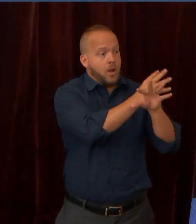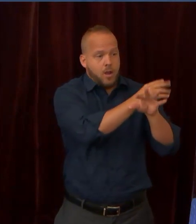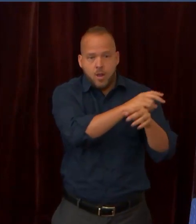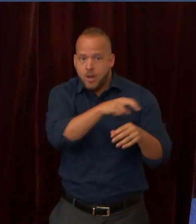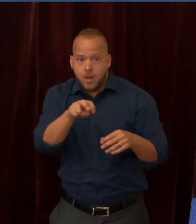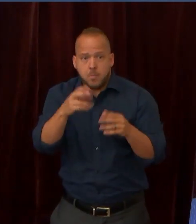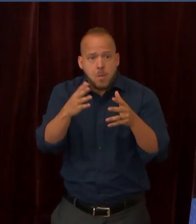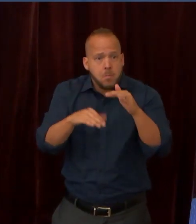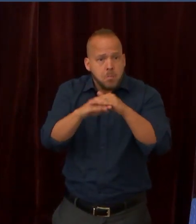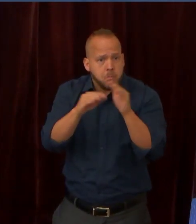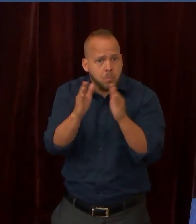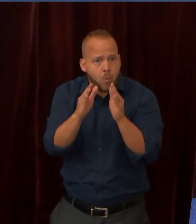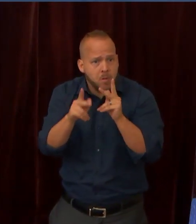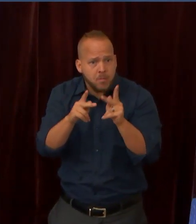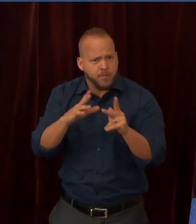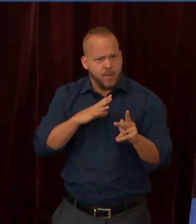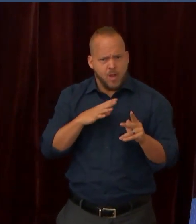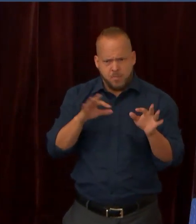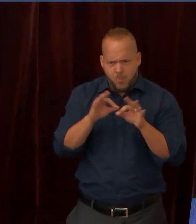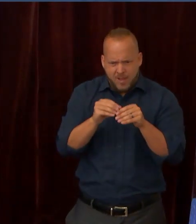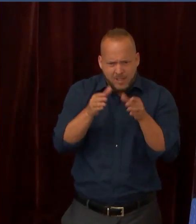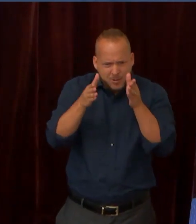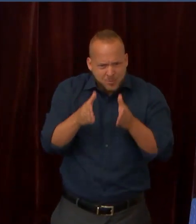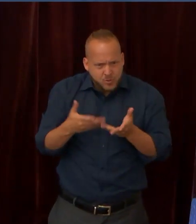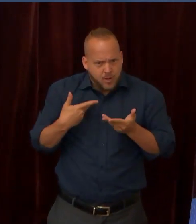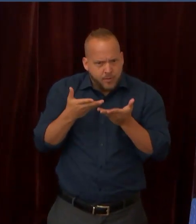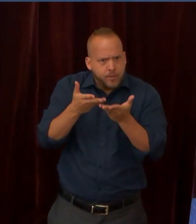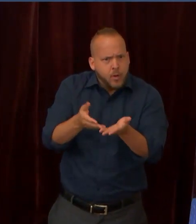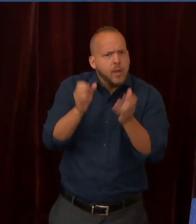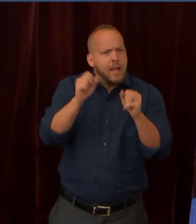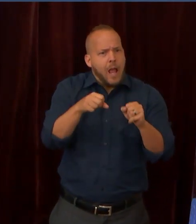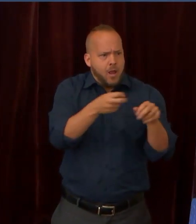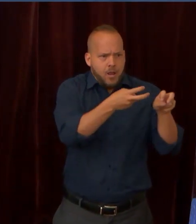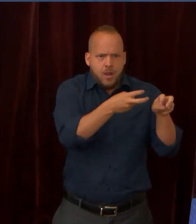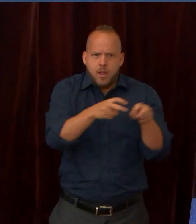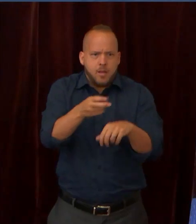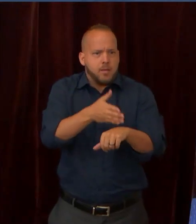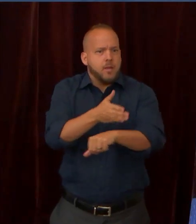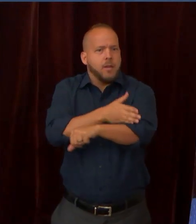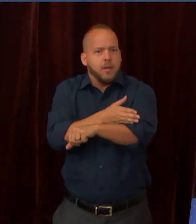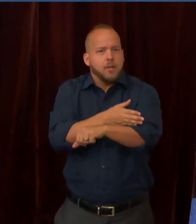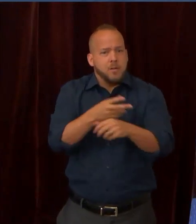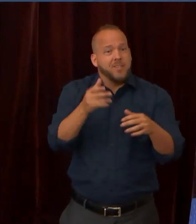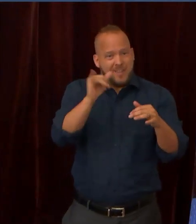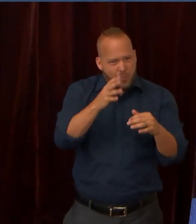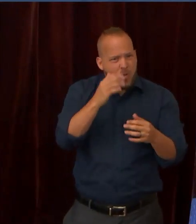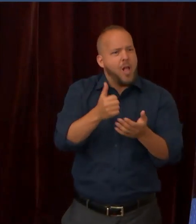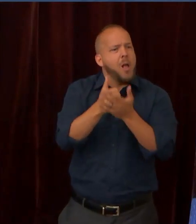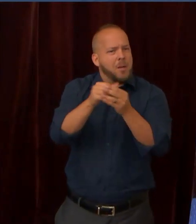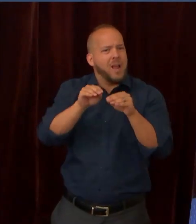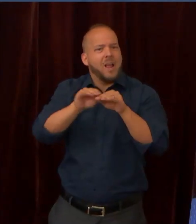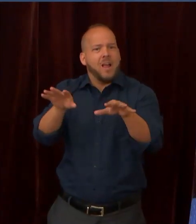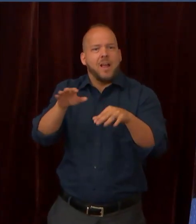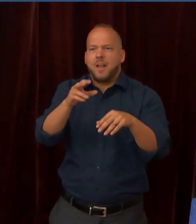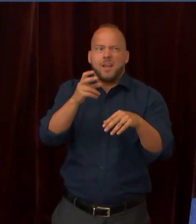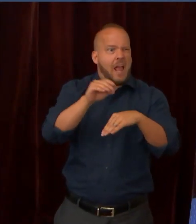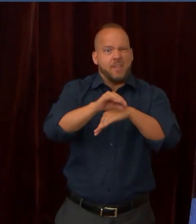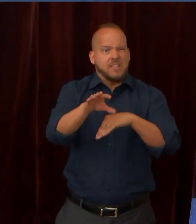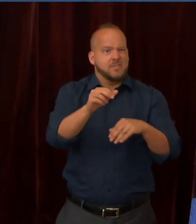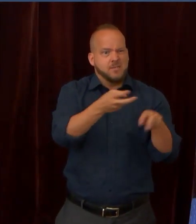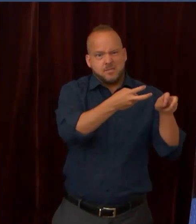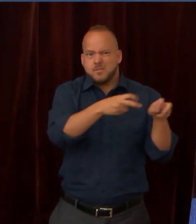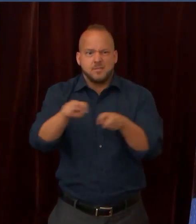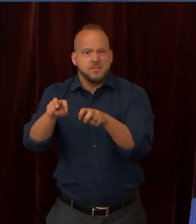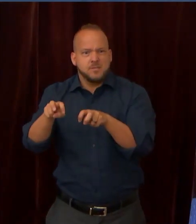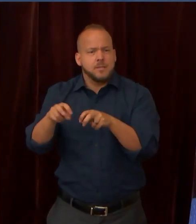how fast we get to phase 2. The more of us who use face masks when we go to the grocery store, the faster we'll get to phase 2. And